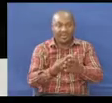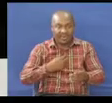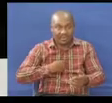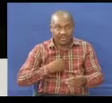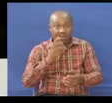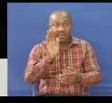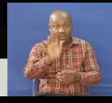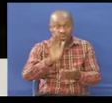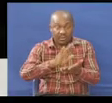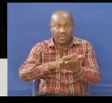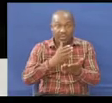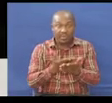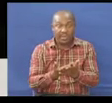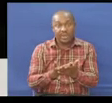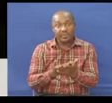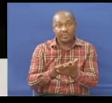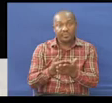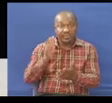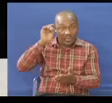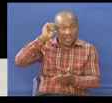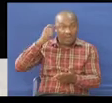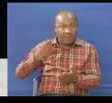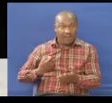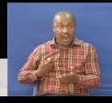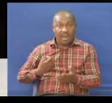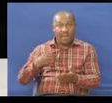teacher, Pascal Titus Majebere.